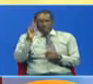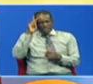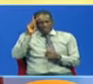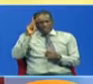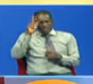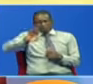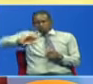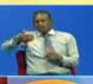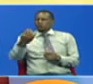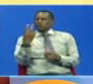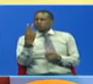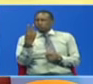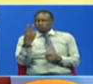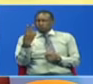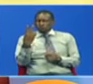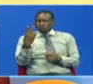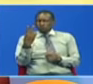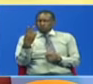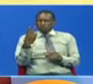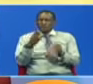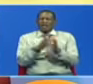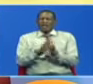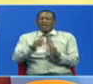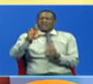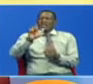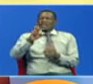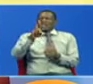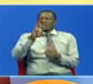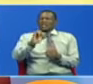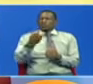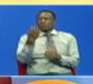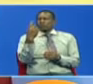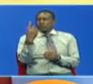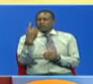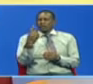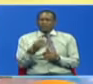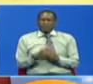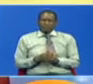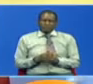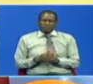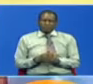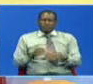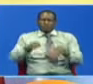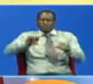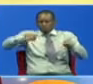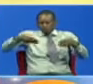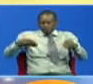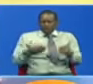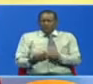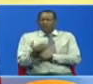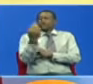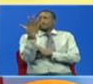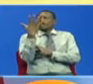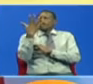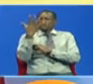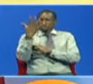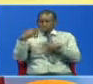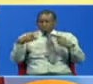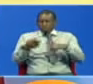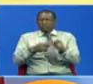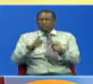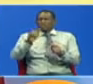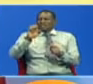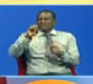2, and Lari, 1. In Busia, the 5 cases are from Teso